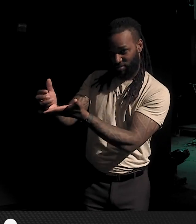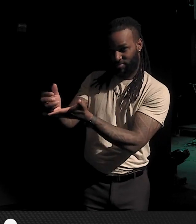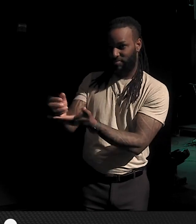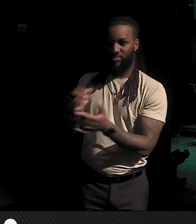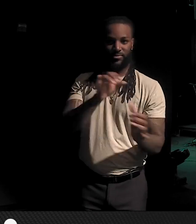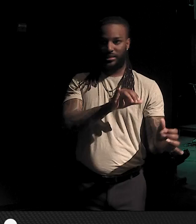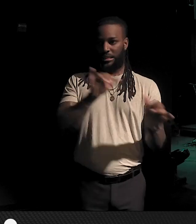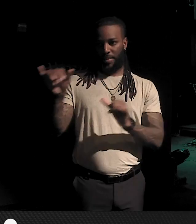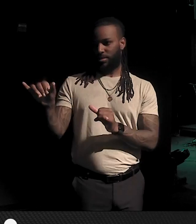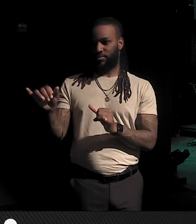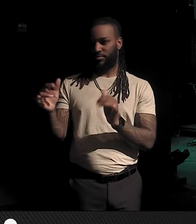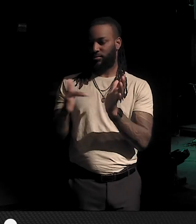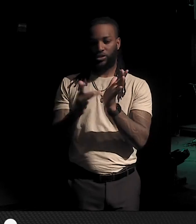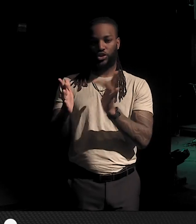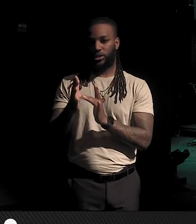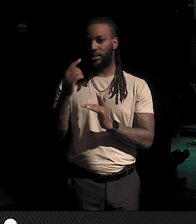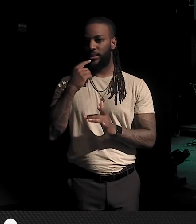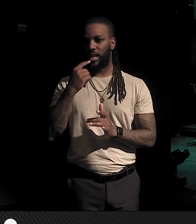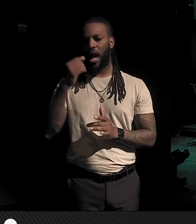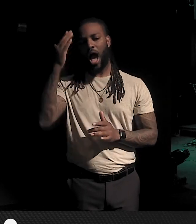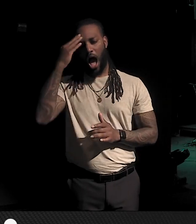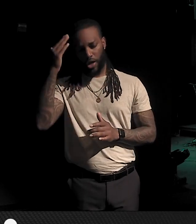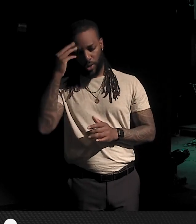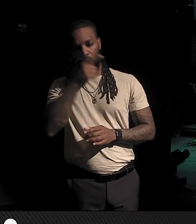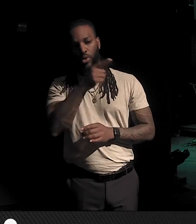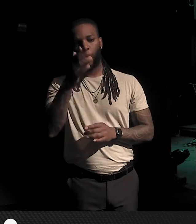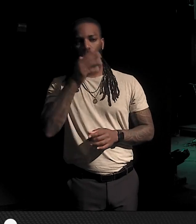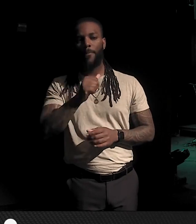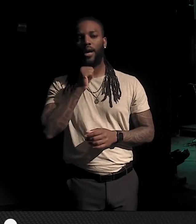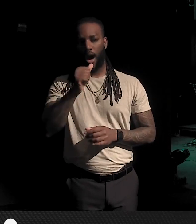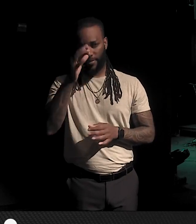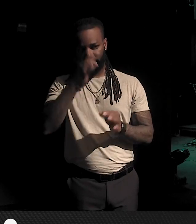symbolism. He says, he knows we'll be unfaithful.